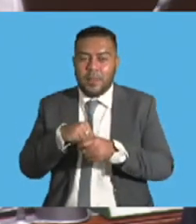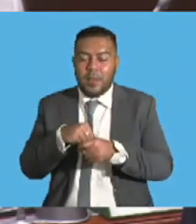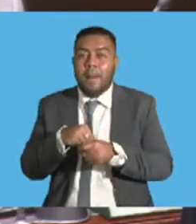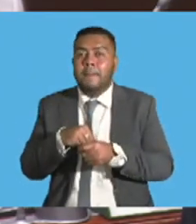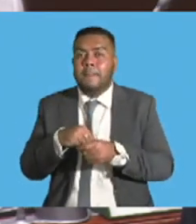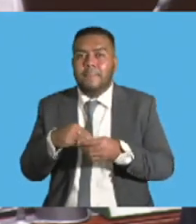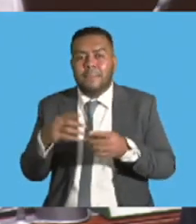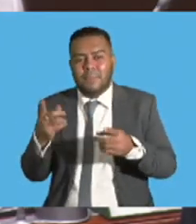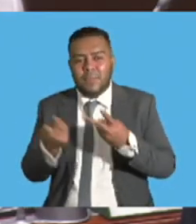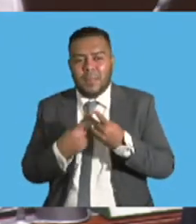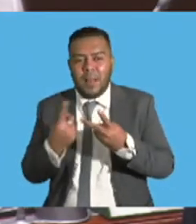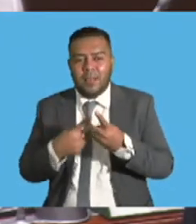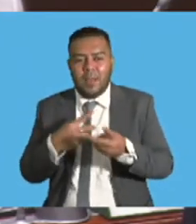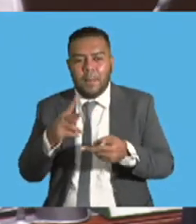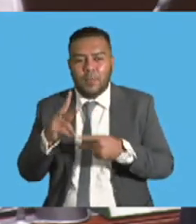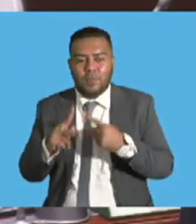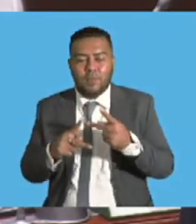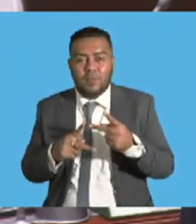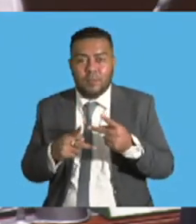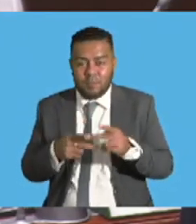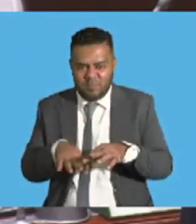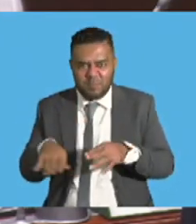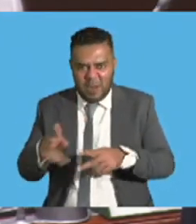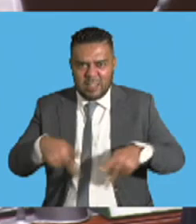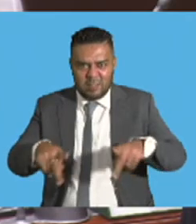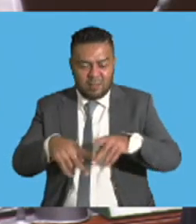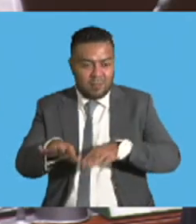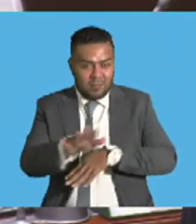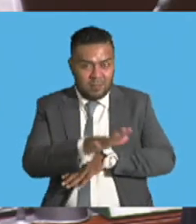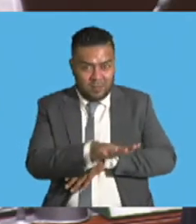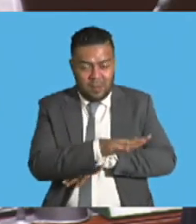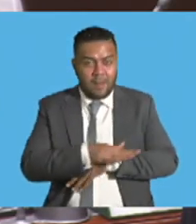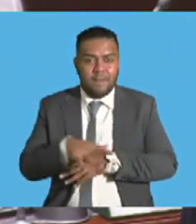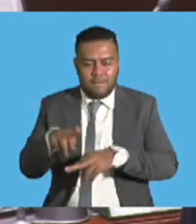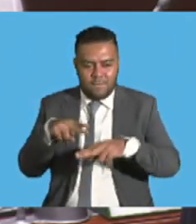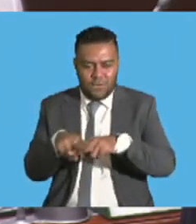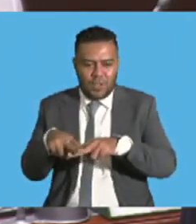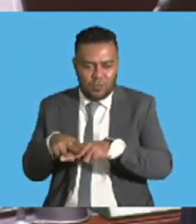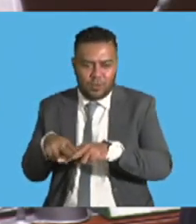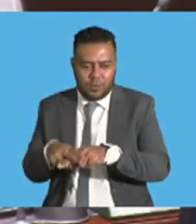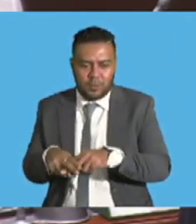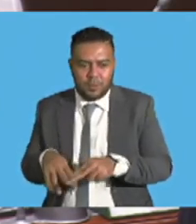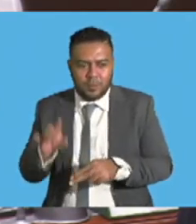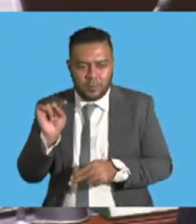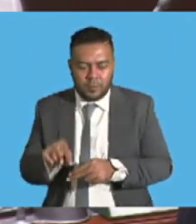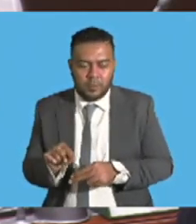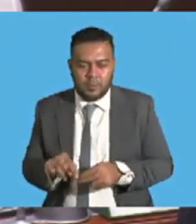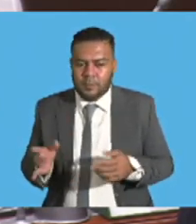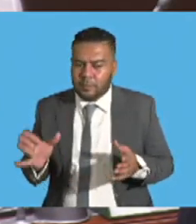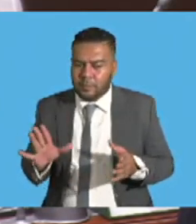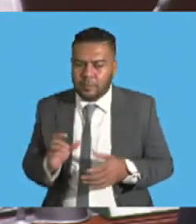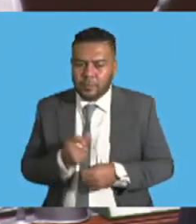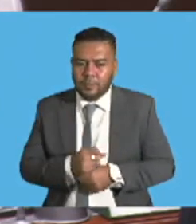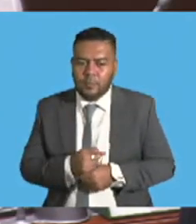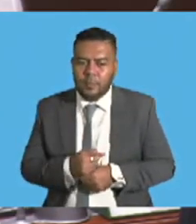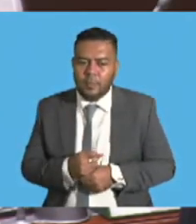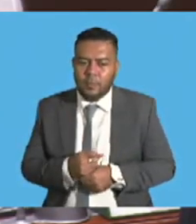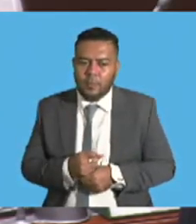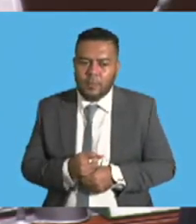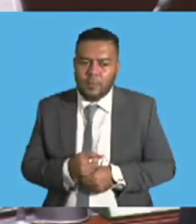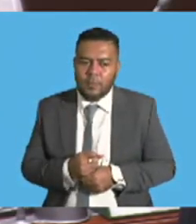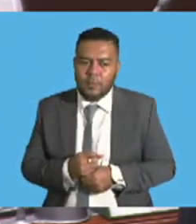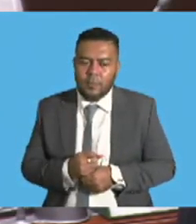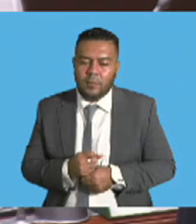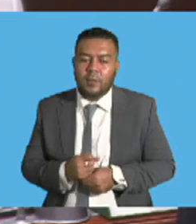from other provinces within Fiji. This exposure surely made impacts as we witnessed the groundswell commitment